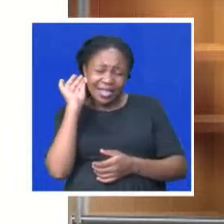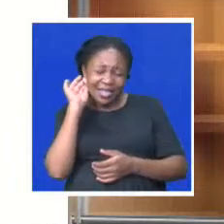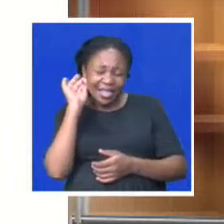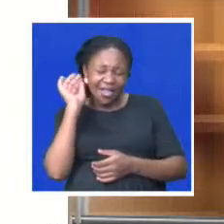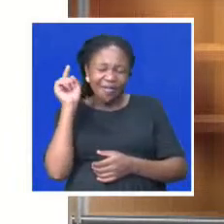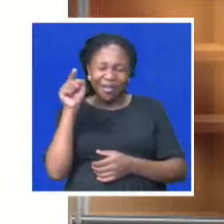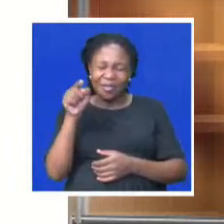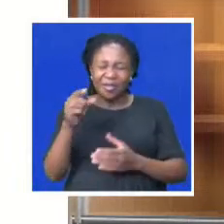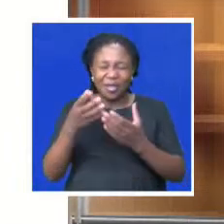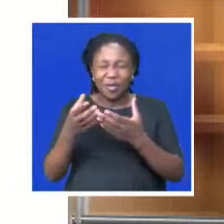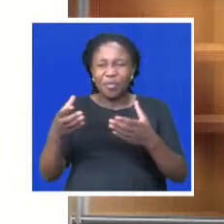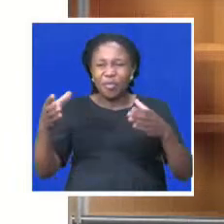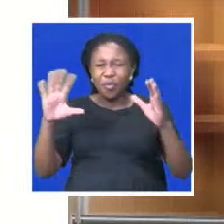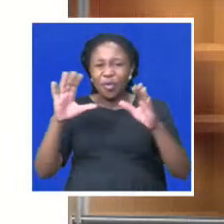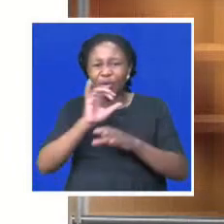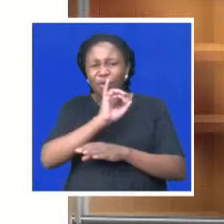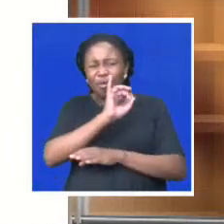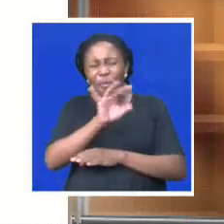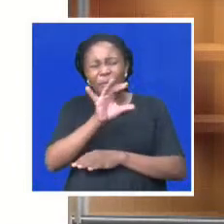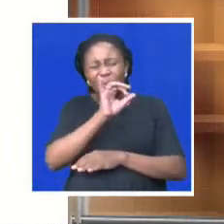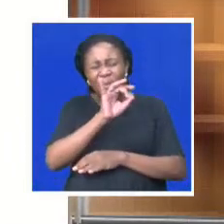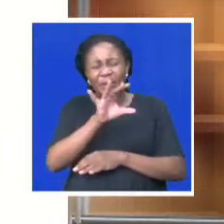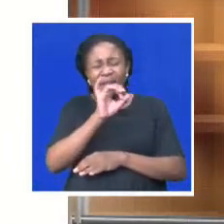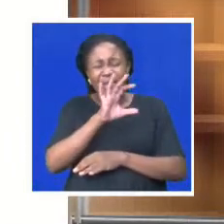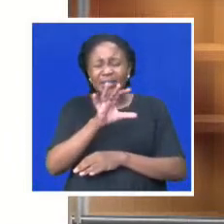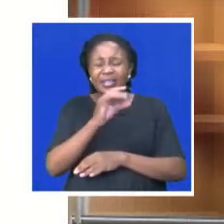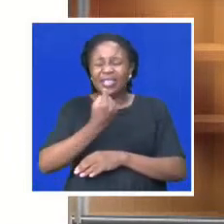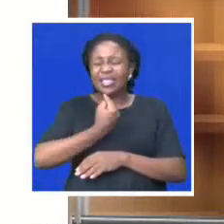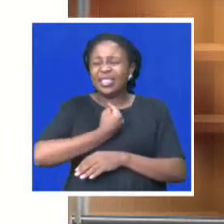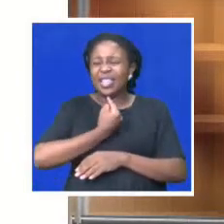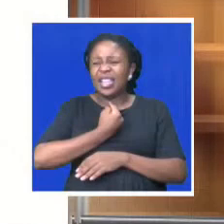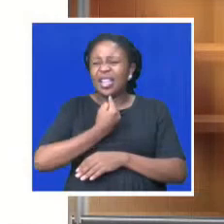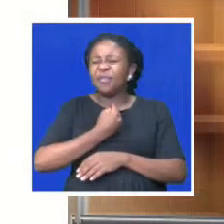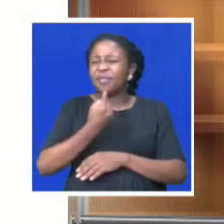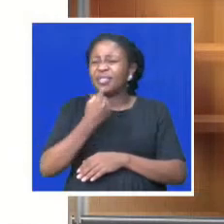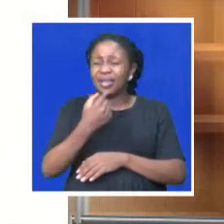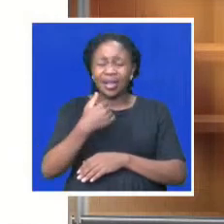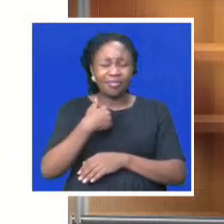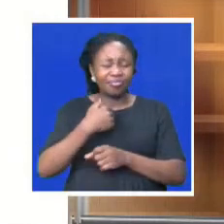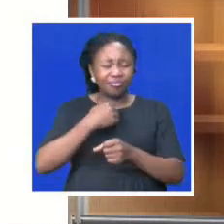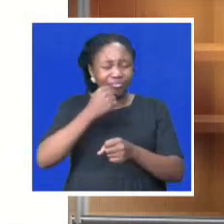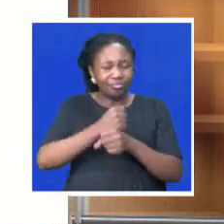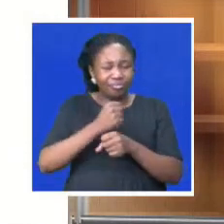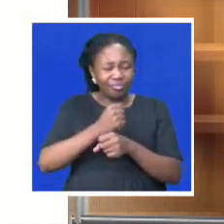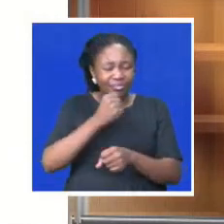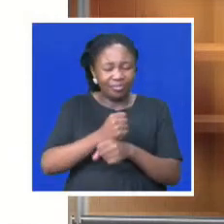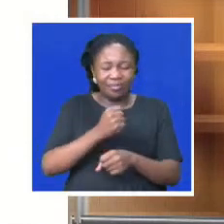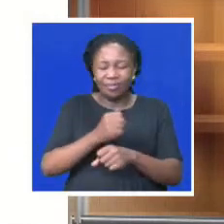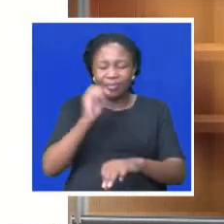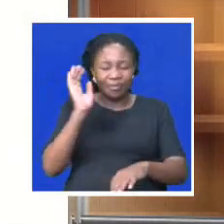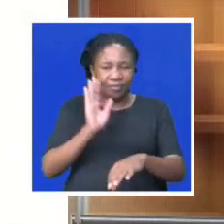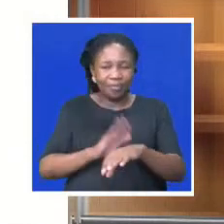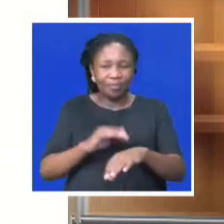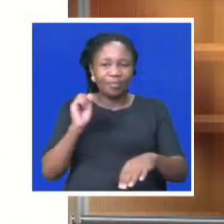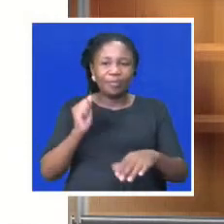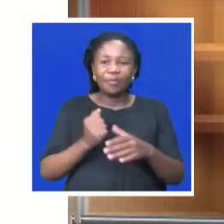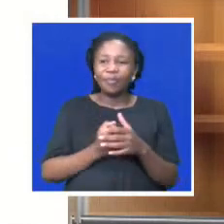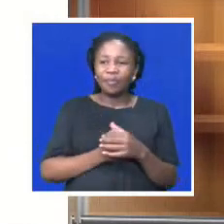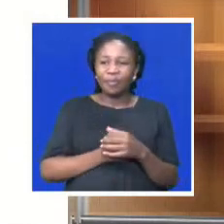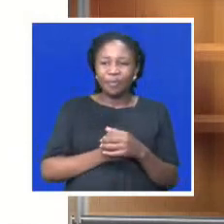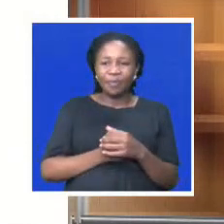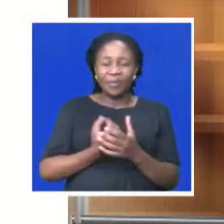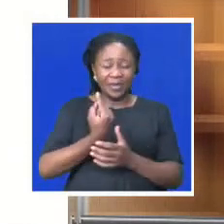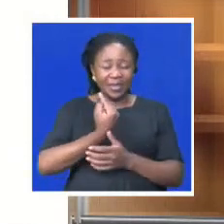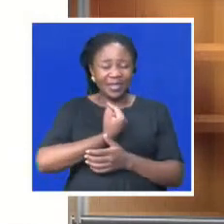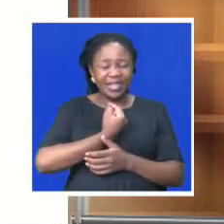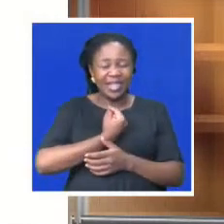clay pot judging itself that it is useless. We hear this clay pot self-condemning itself